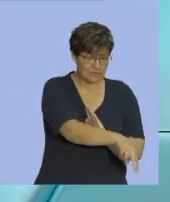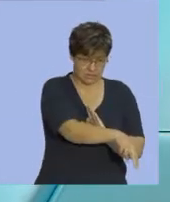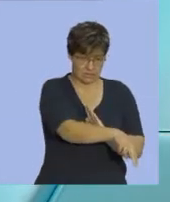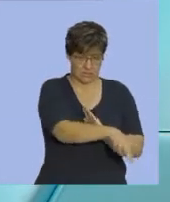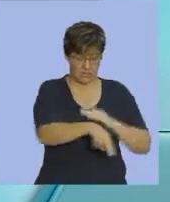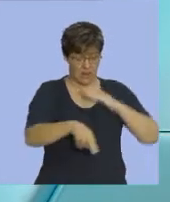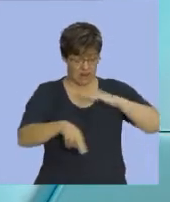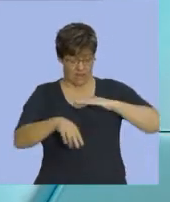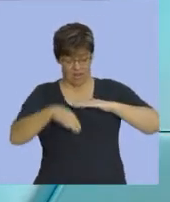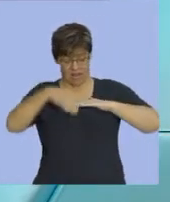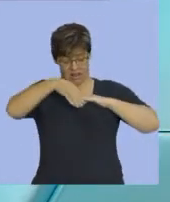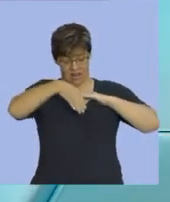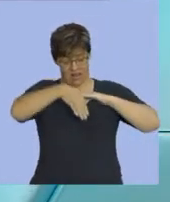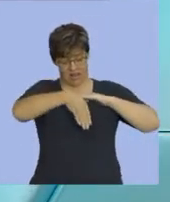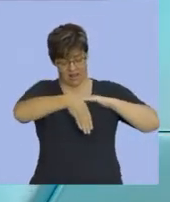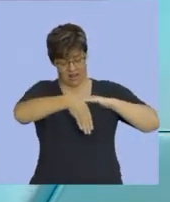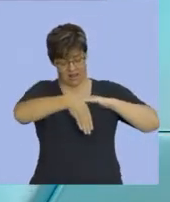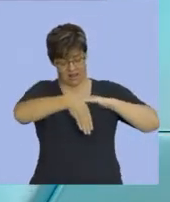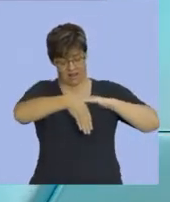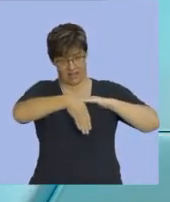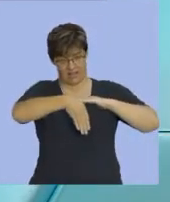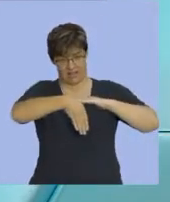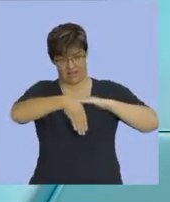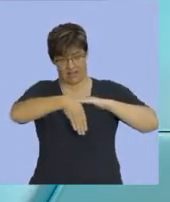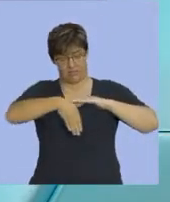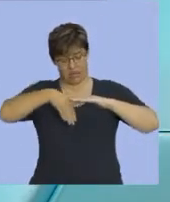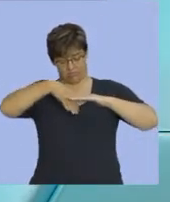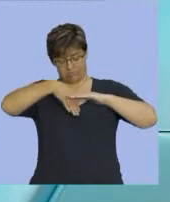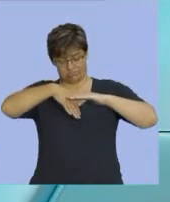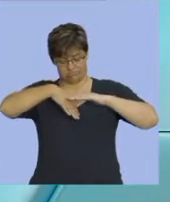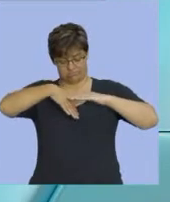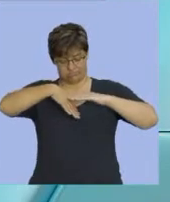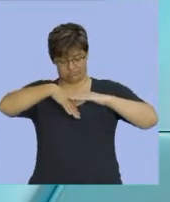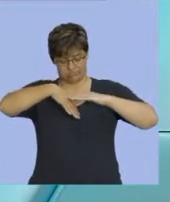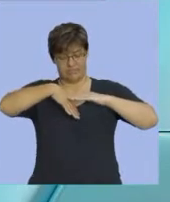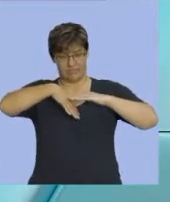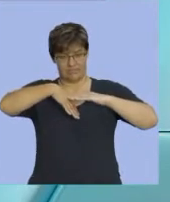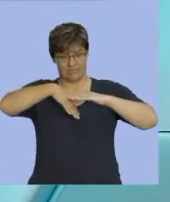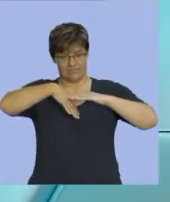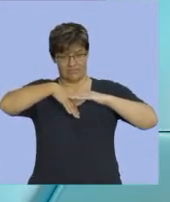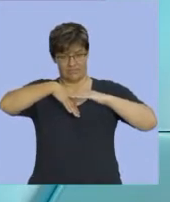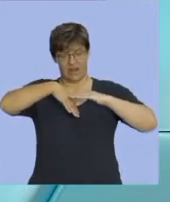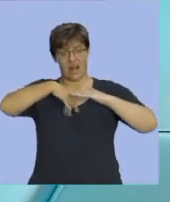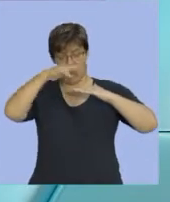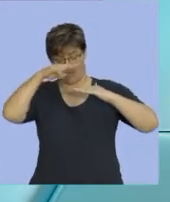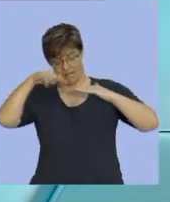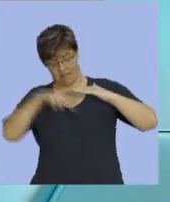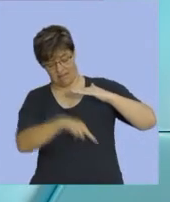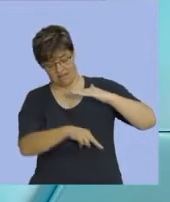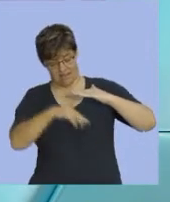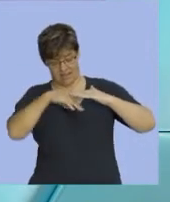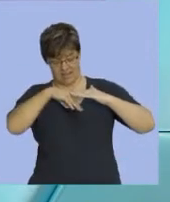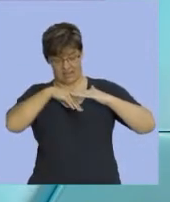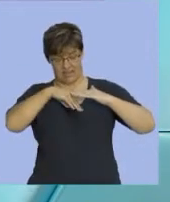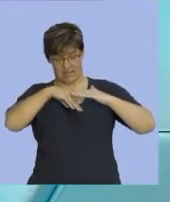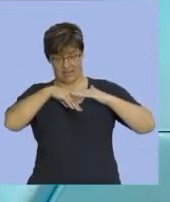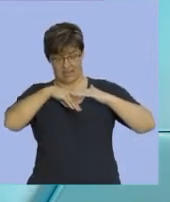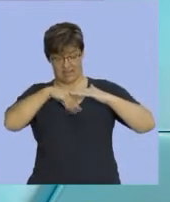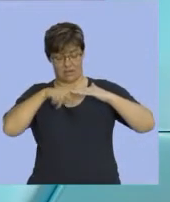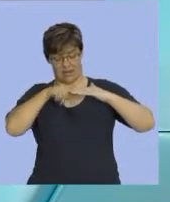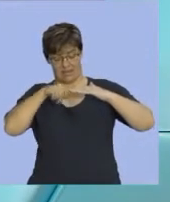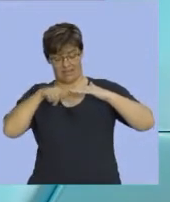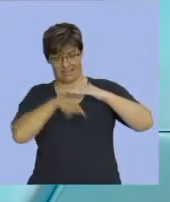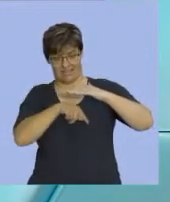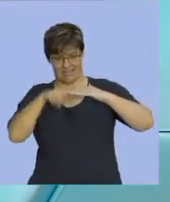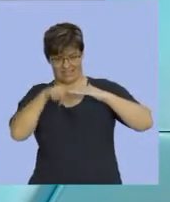jump in and take it out, you will then be looking at it from a point of the angle of depression,